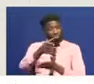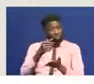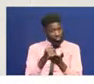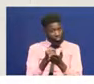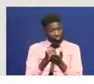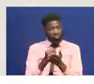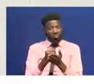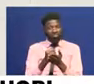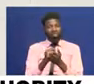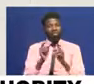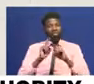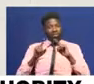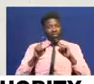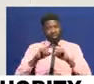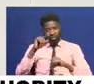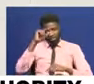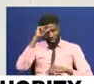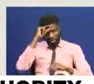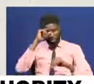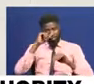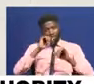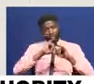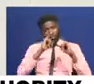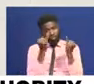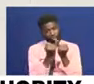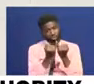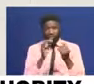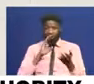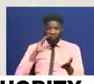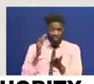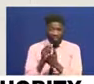other government institutions. Mm-hmm. Is that confirmed?